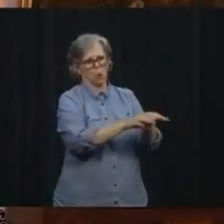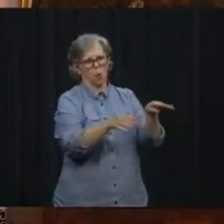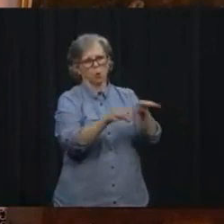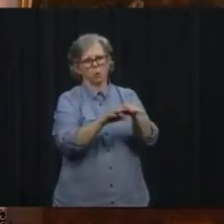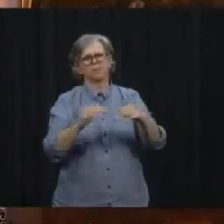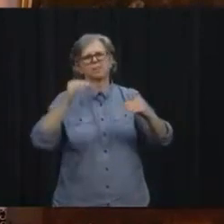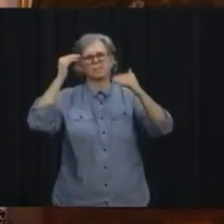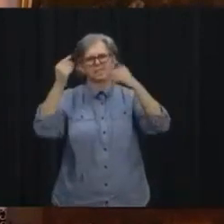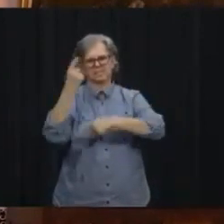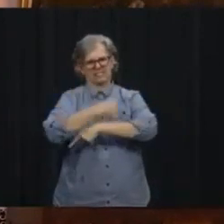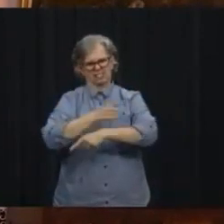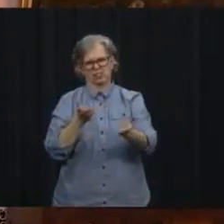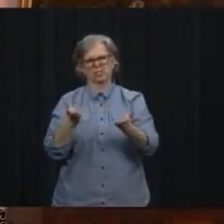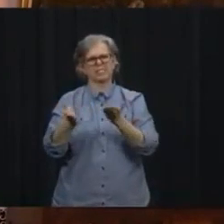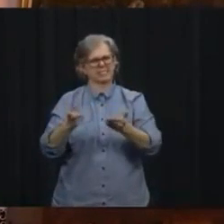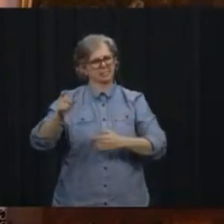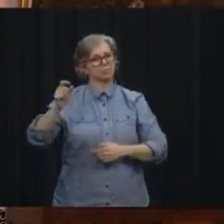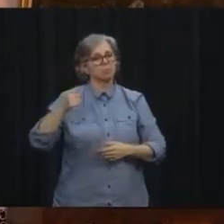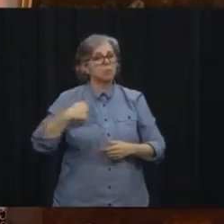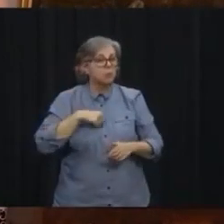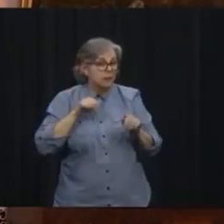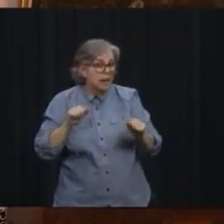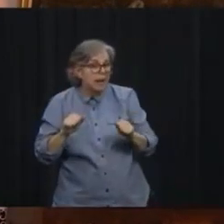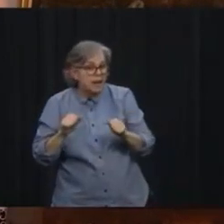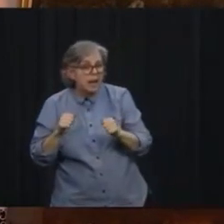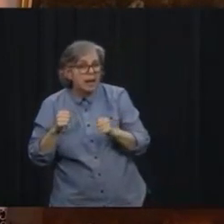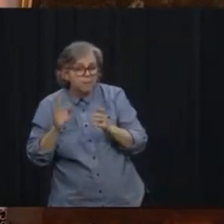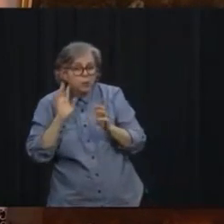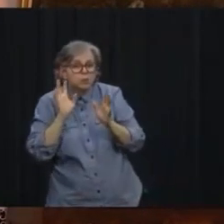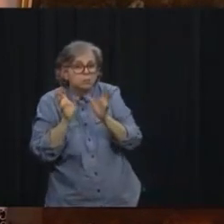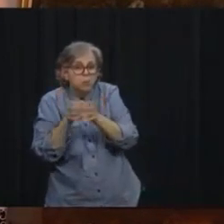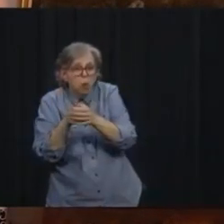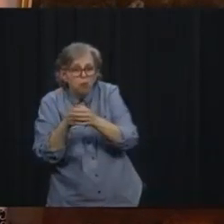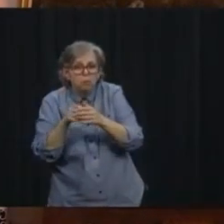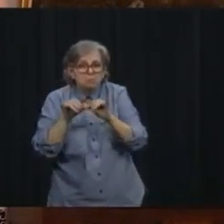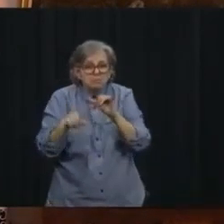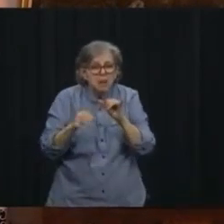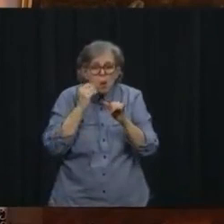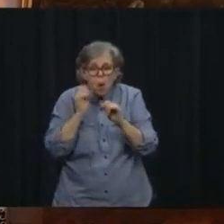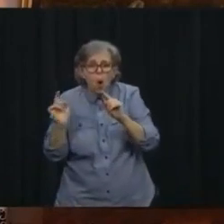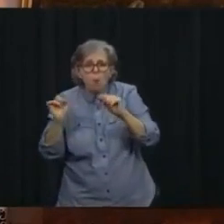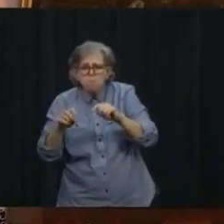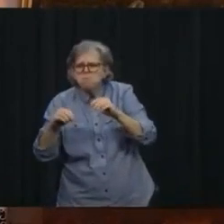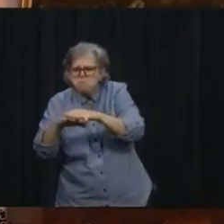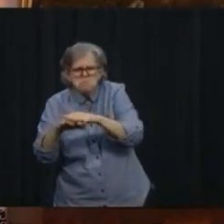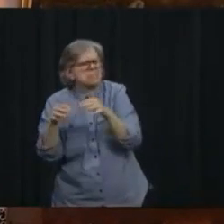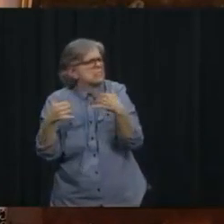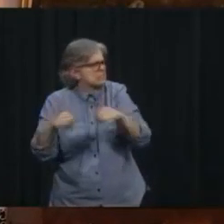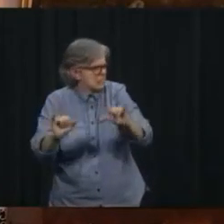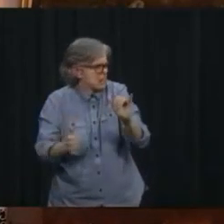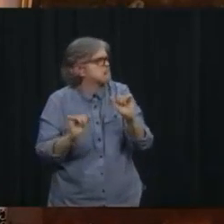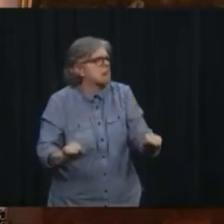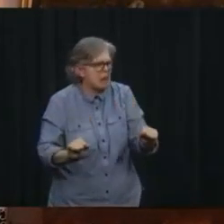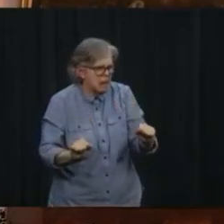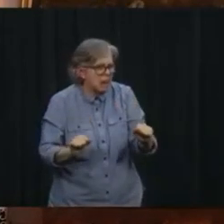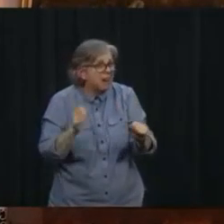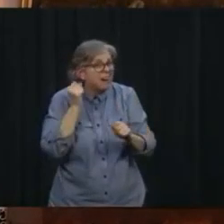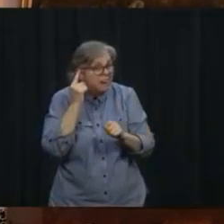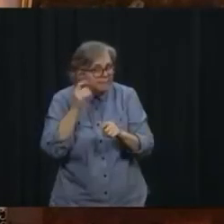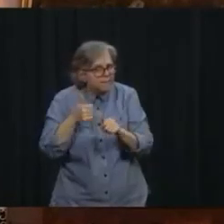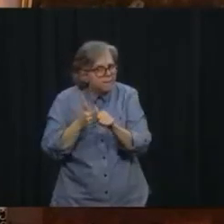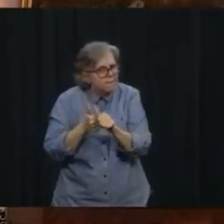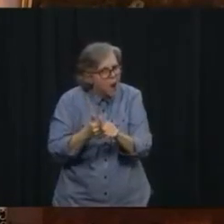risk. Many people live in family or group settings and then travel to their adult day services, creating increased exposure